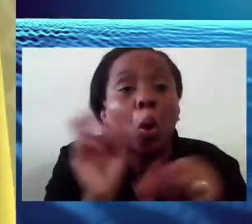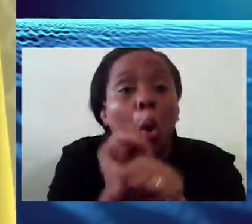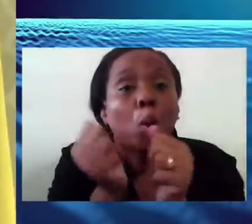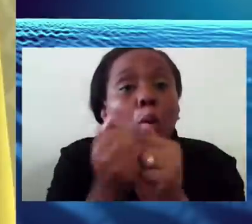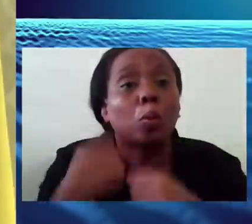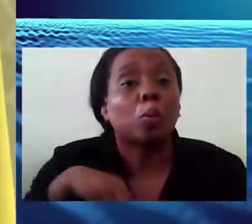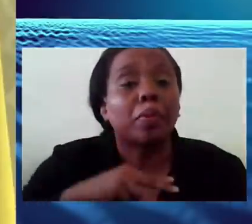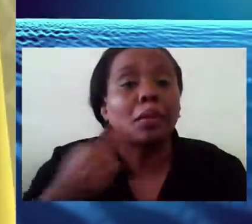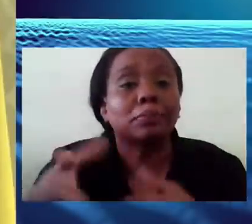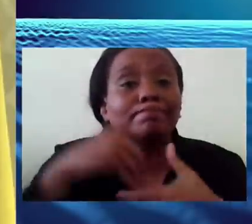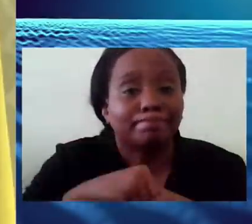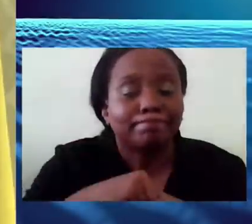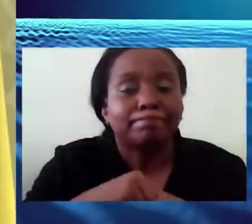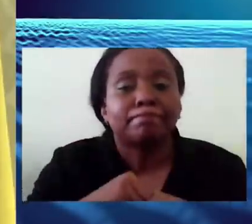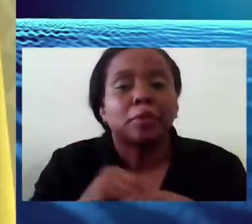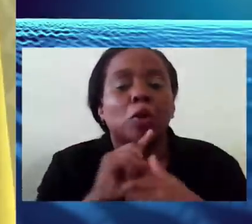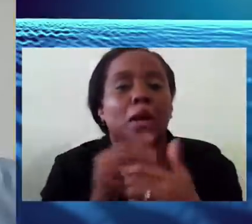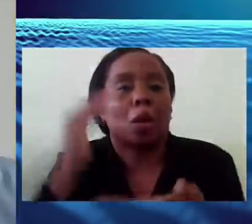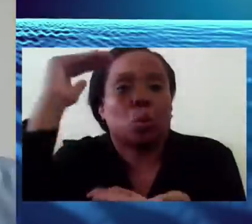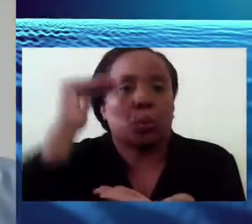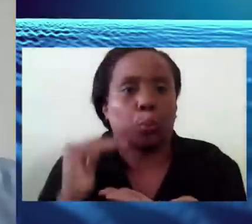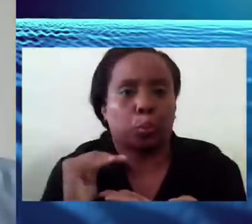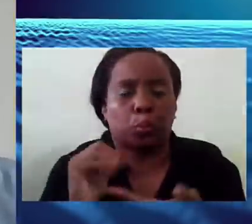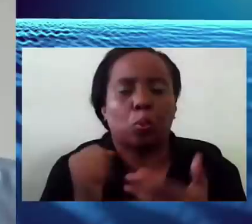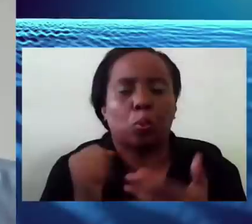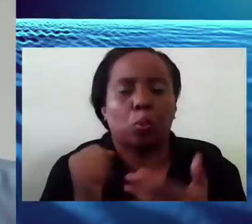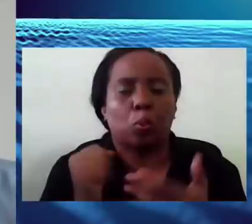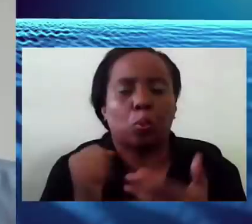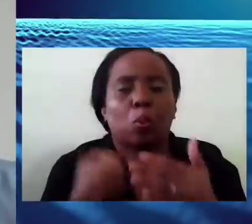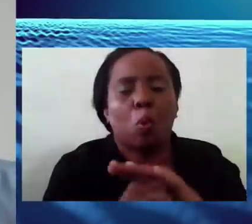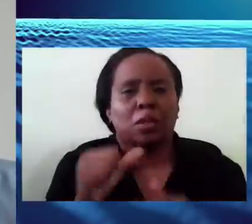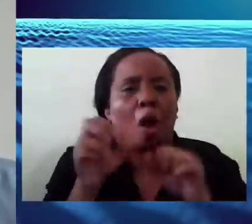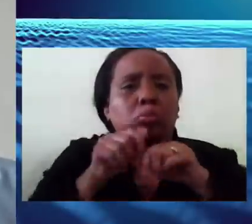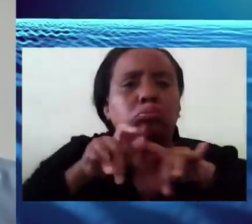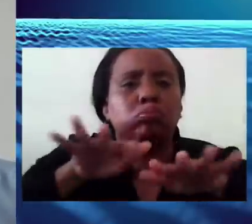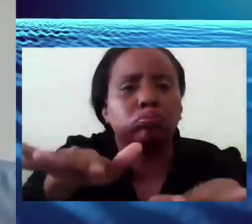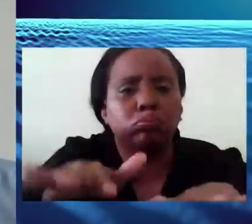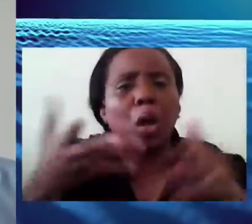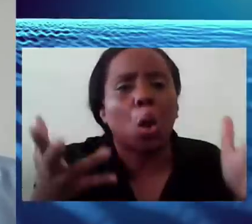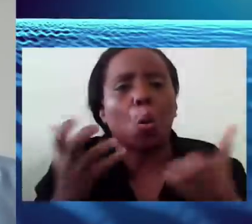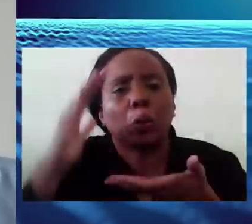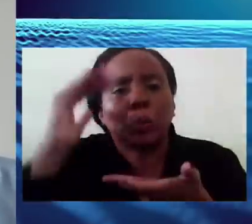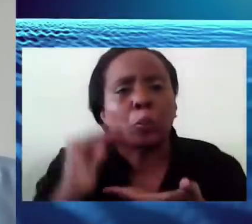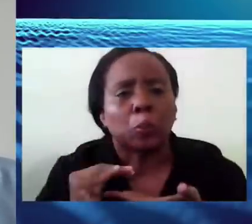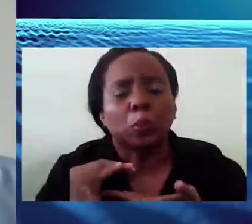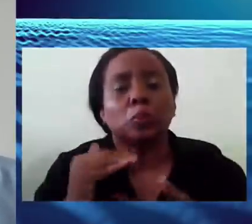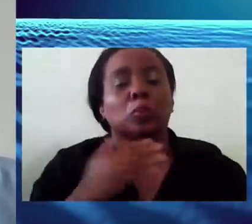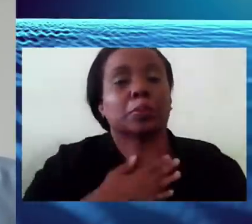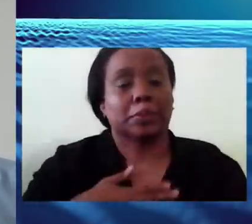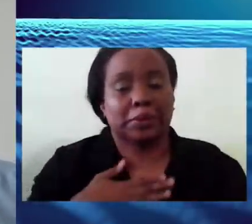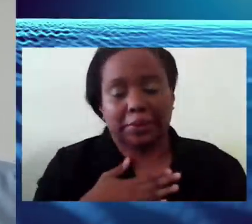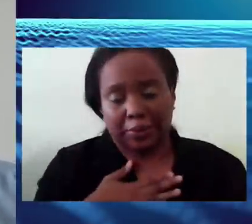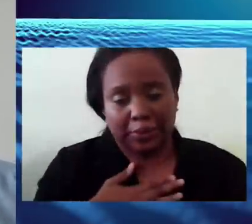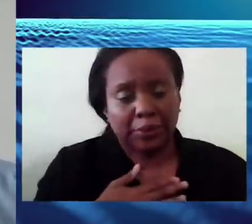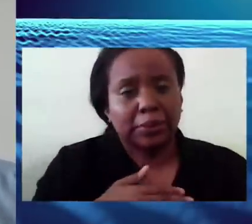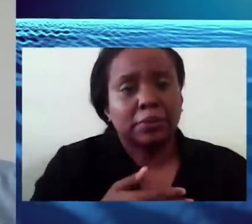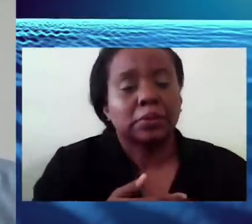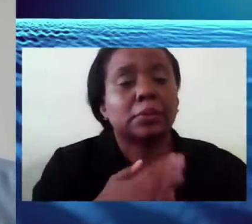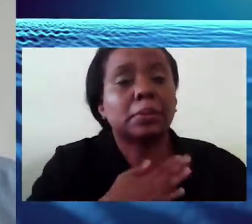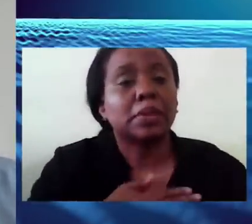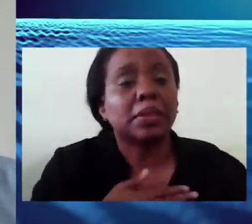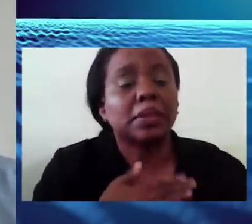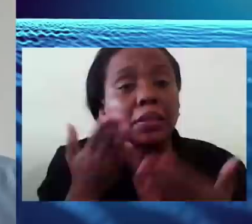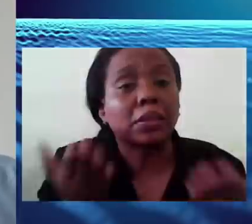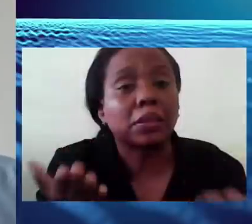to contain the spread of COVID in Barbados. So I appeal to all Barbadians in general,